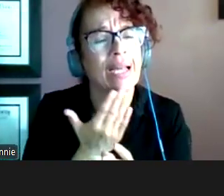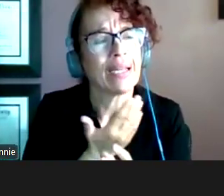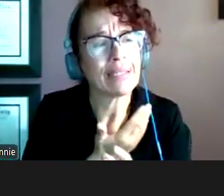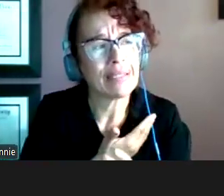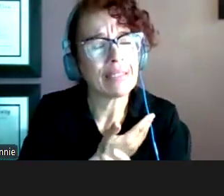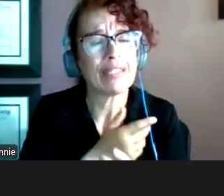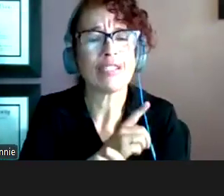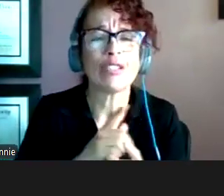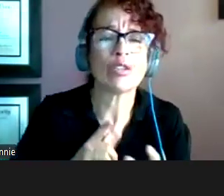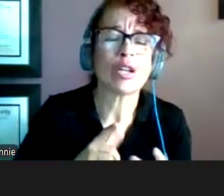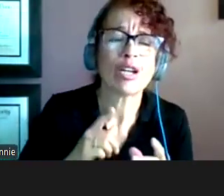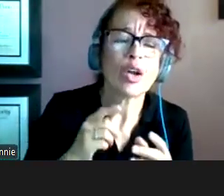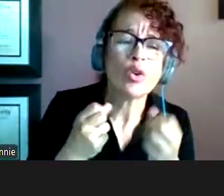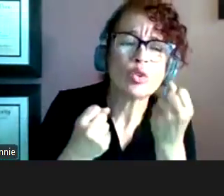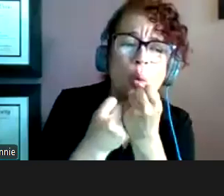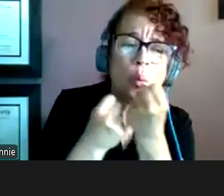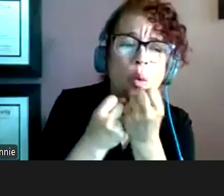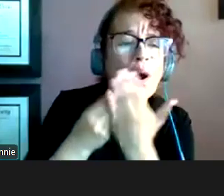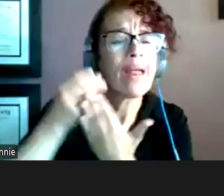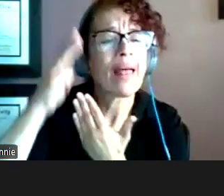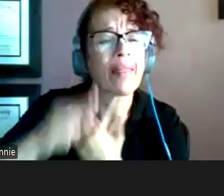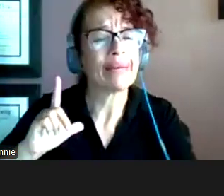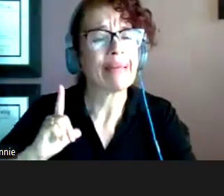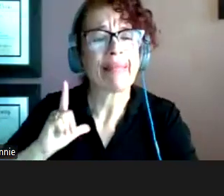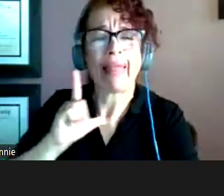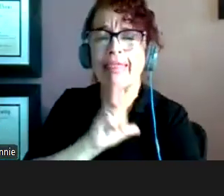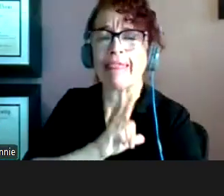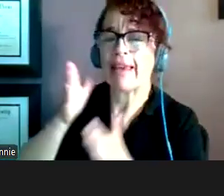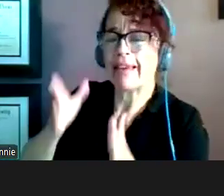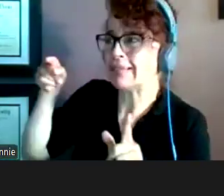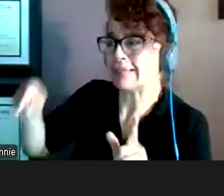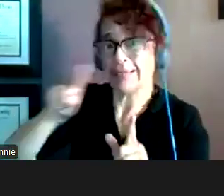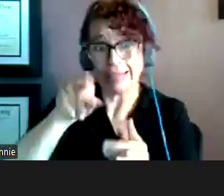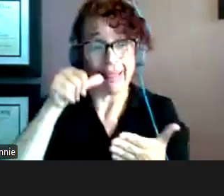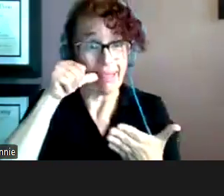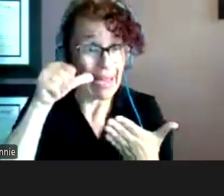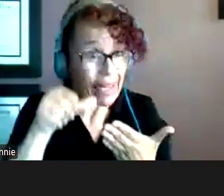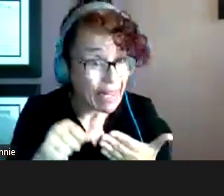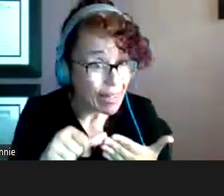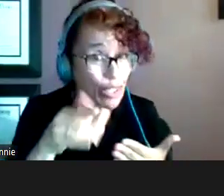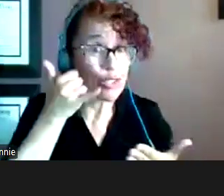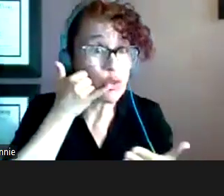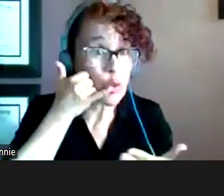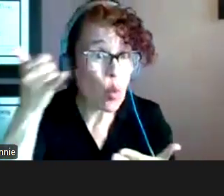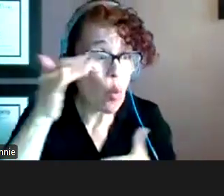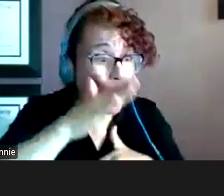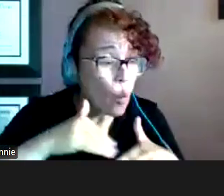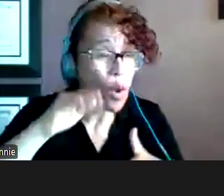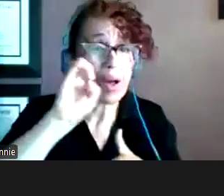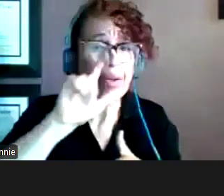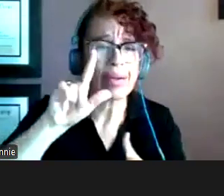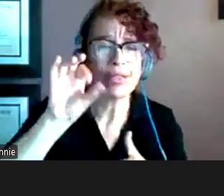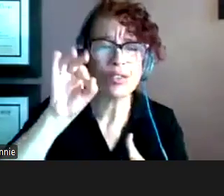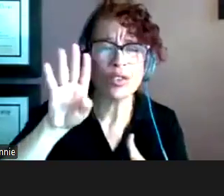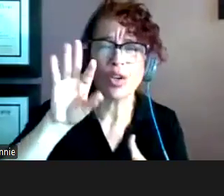these important programs and legislation? Is this letters? Is this calls? Is this social media? Like,